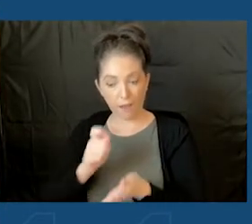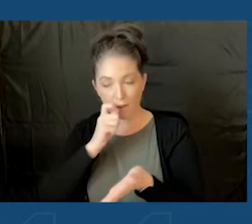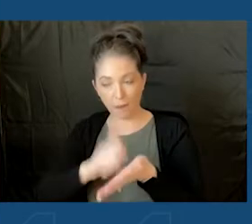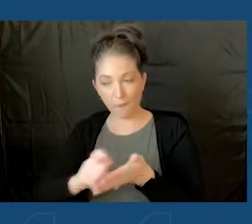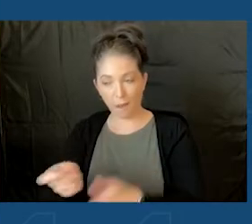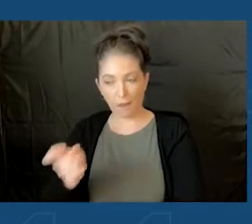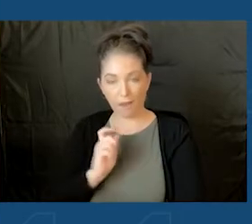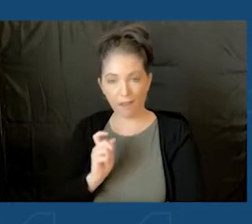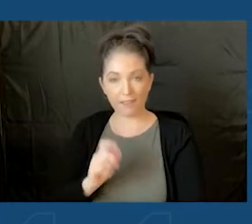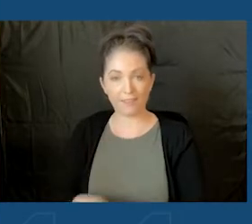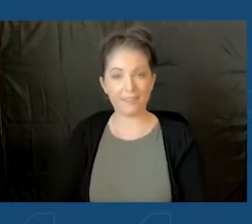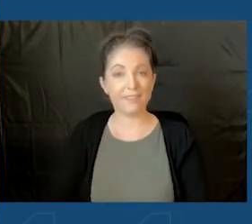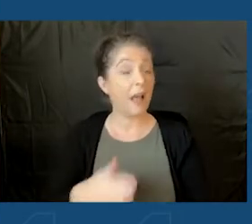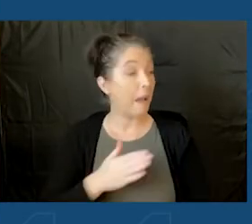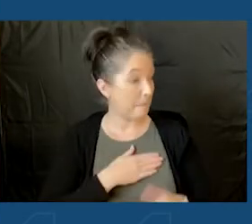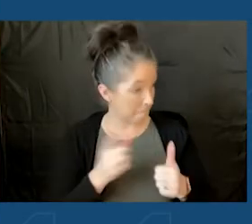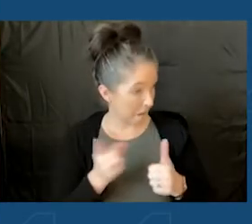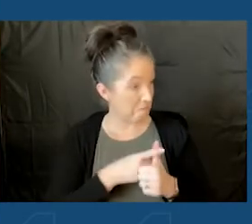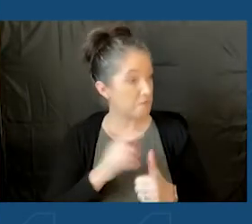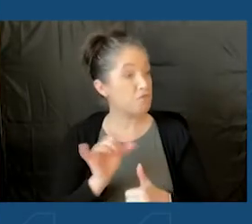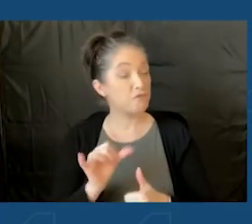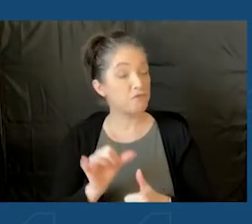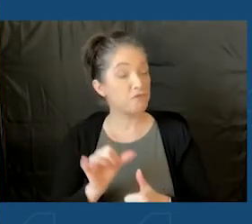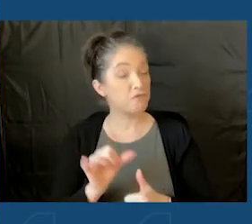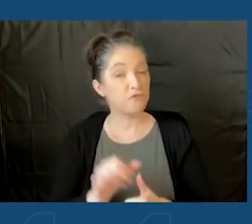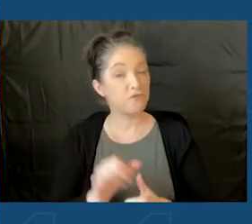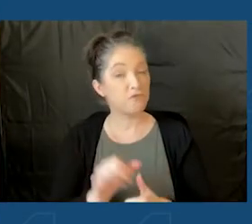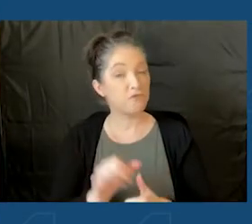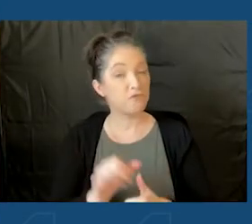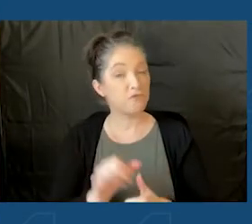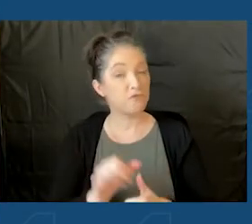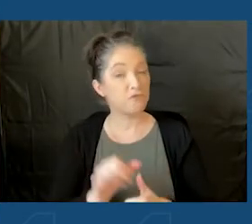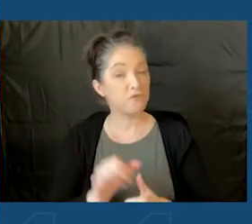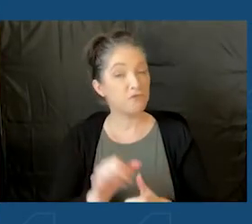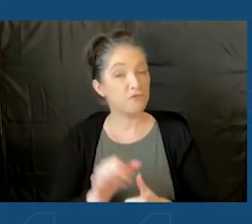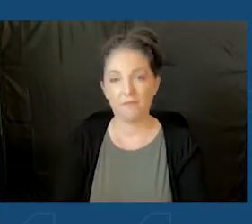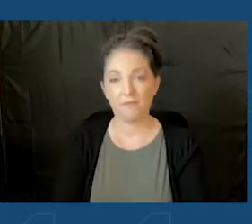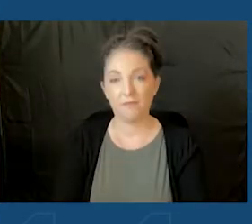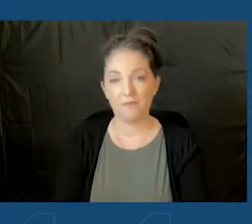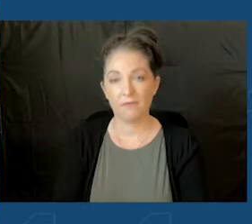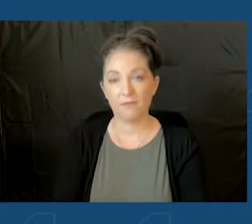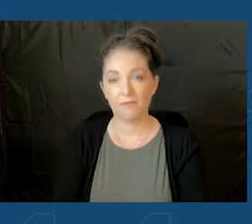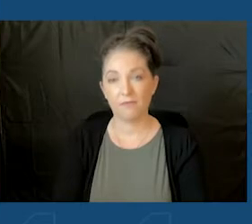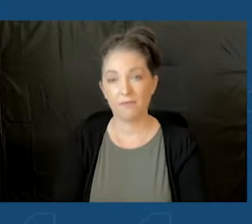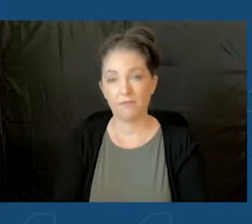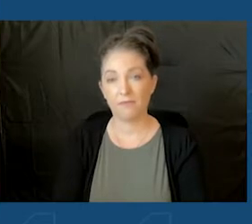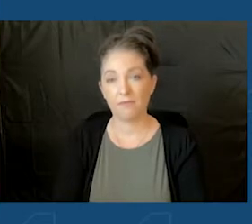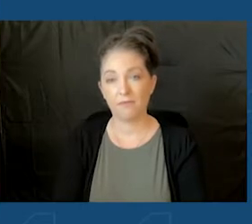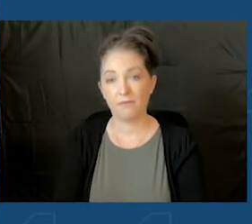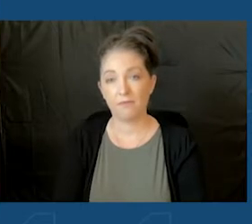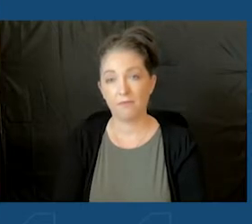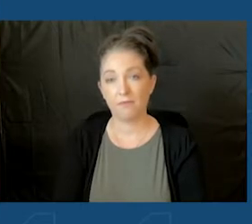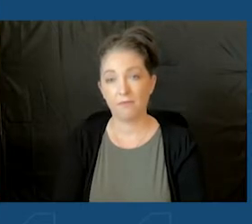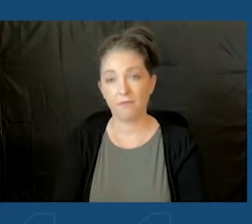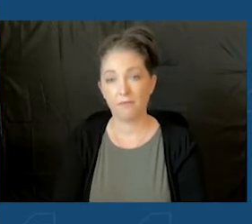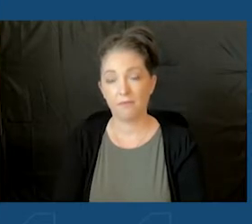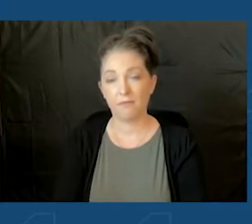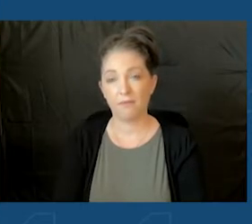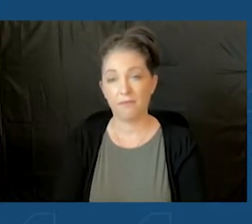me, Senator. I got one. I was still on my. That other guy picked this beautiful woman here. And we love